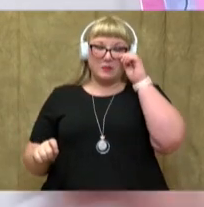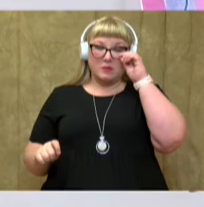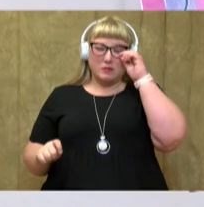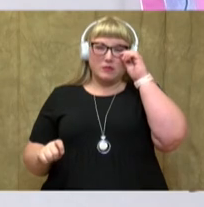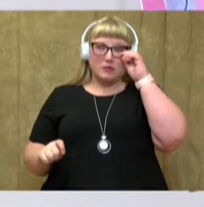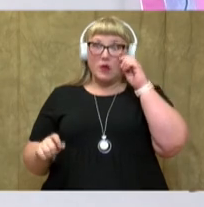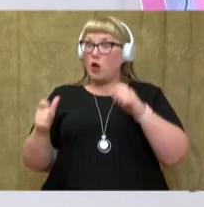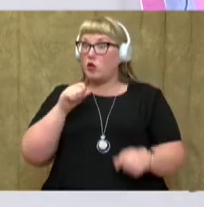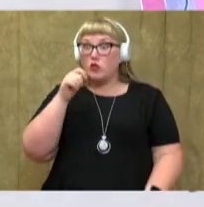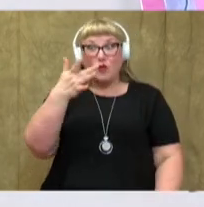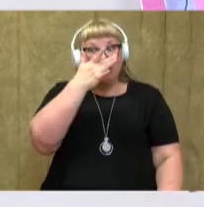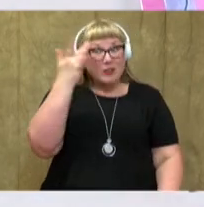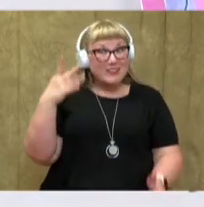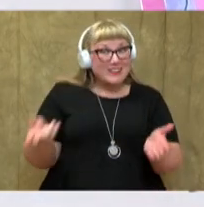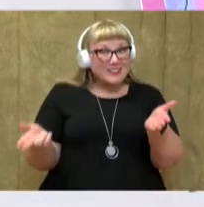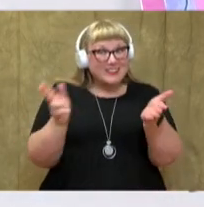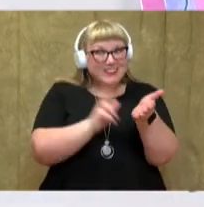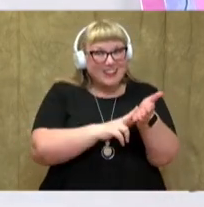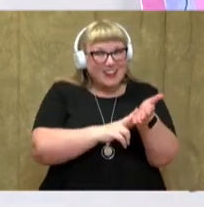Don't forget to sign it.